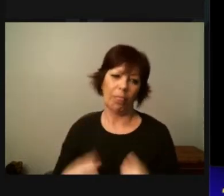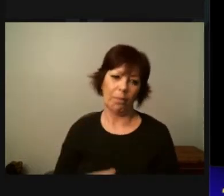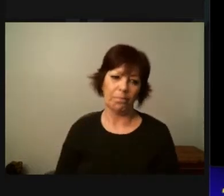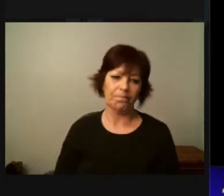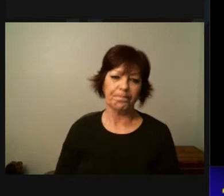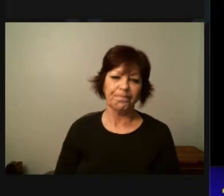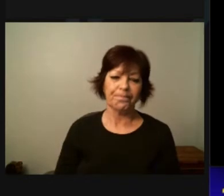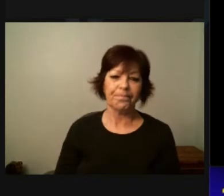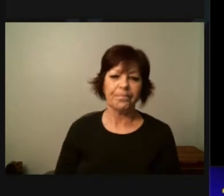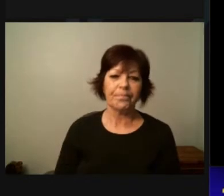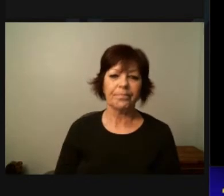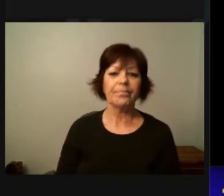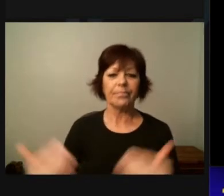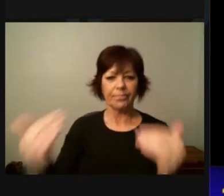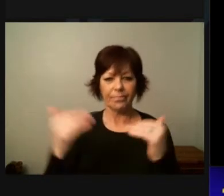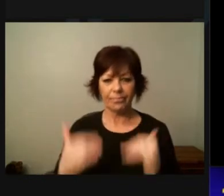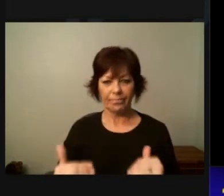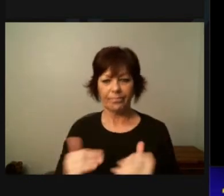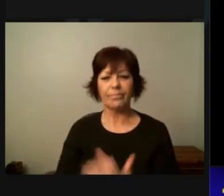Next slide, please.